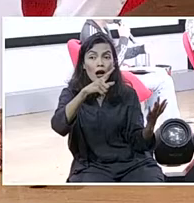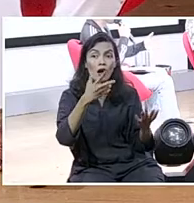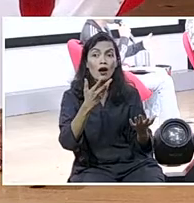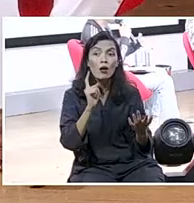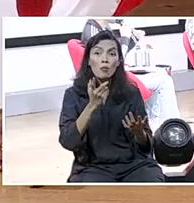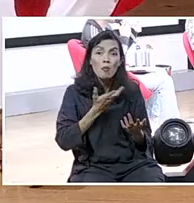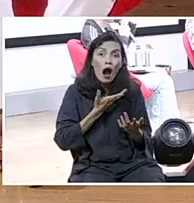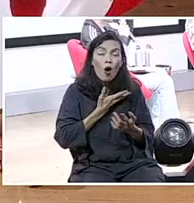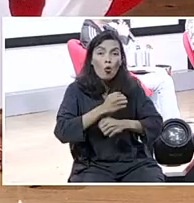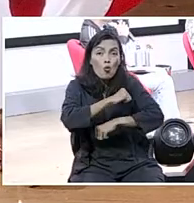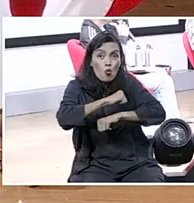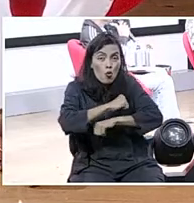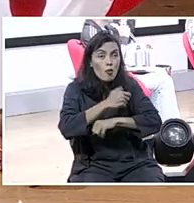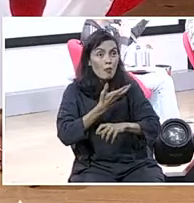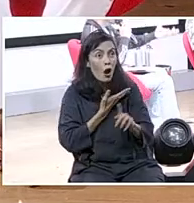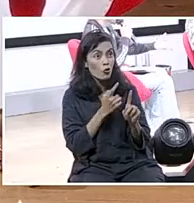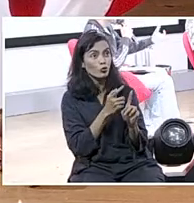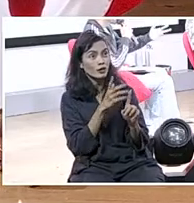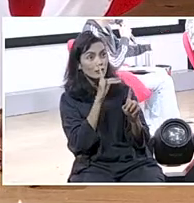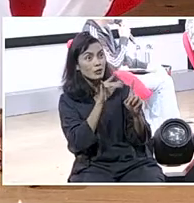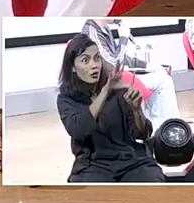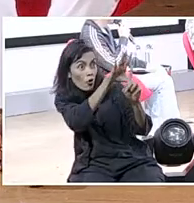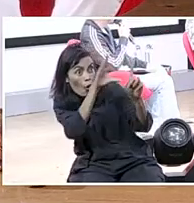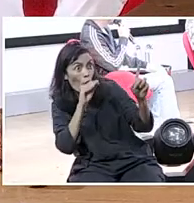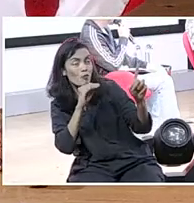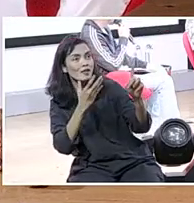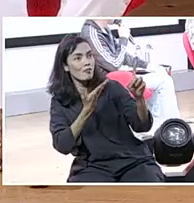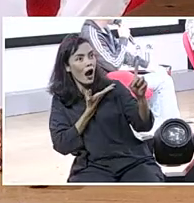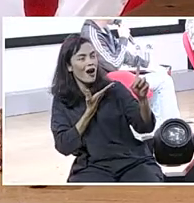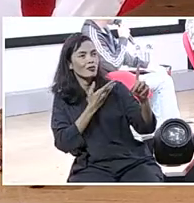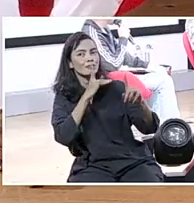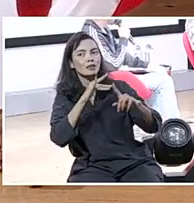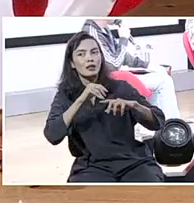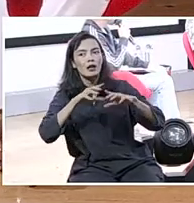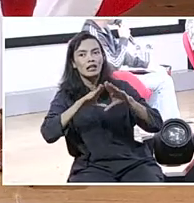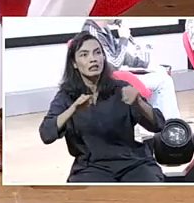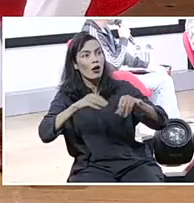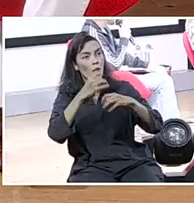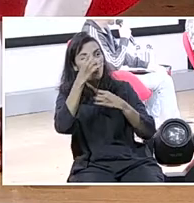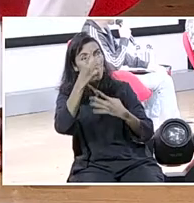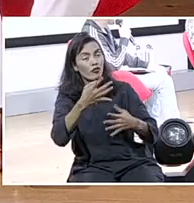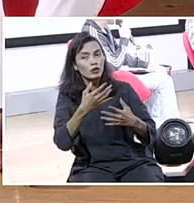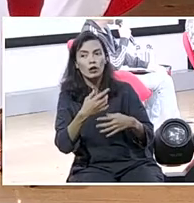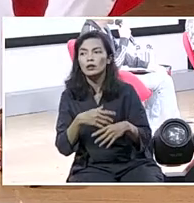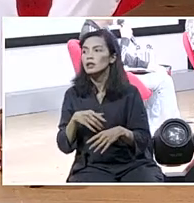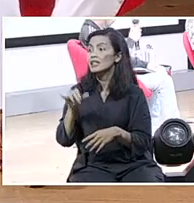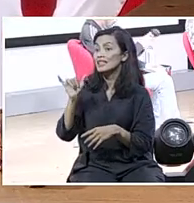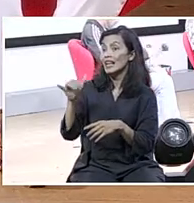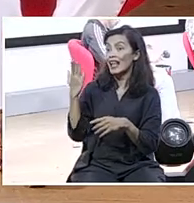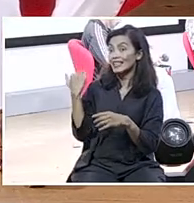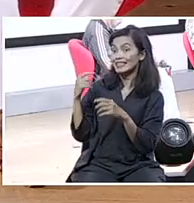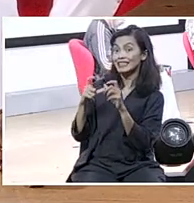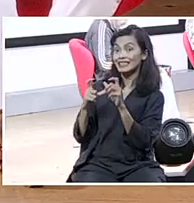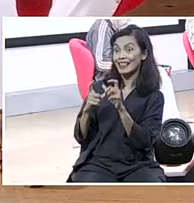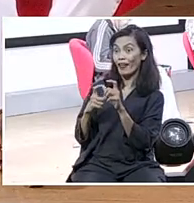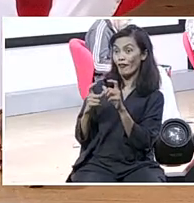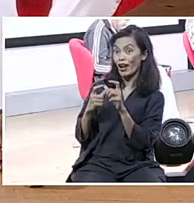maybe follow your first steps to go to professional sports? Yeah, I would agree with what Steven said. I